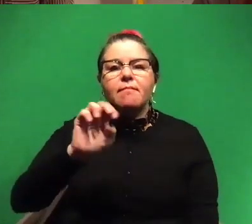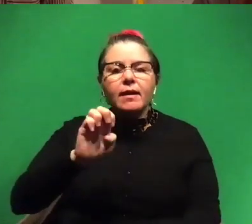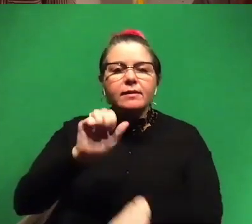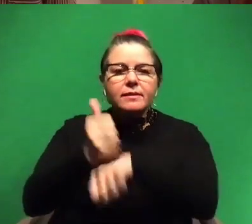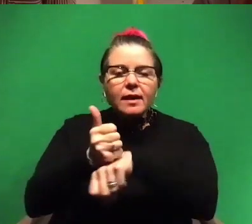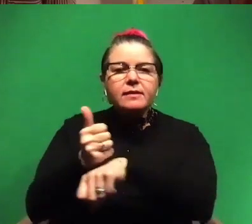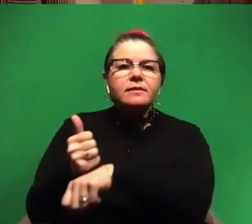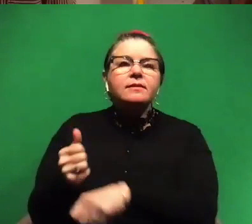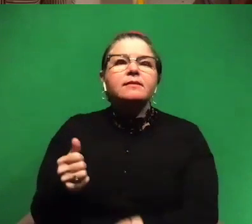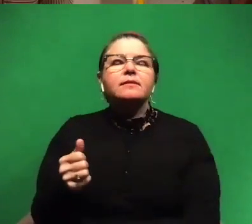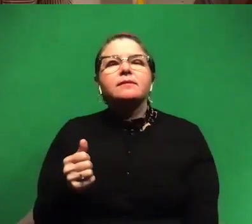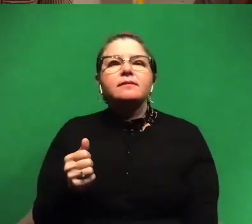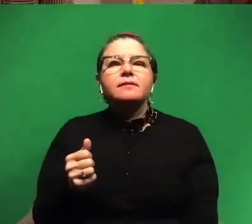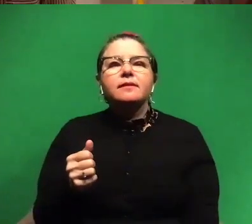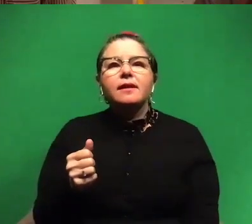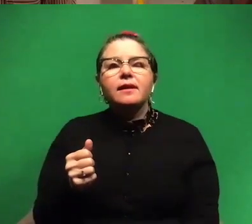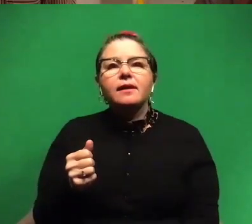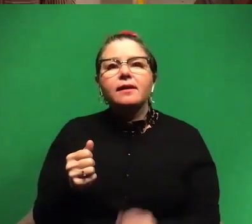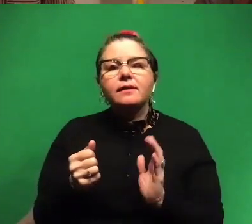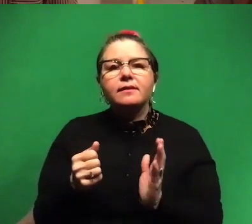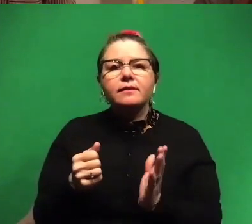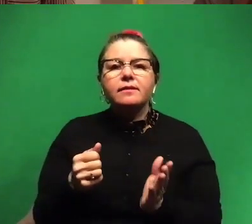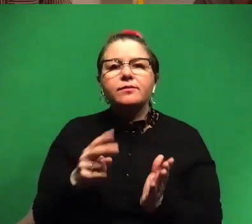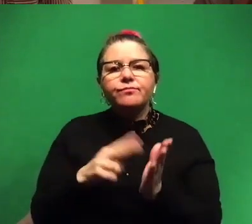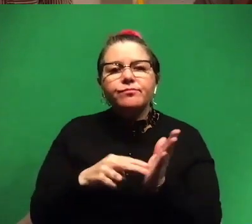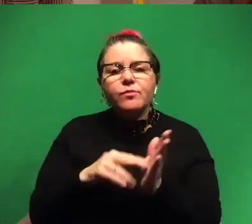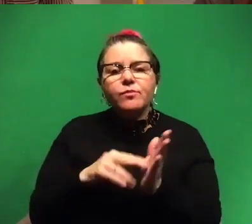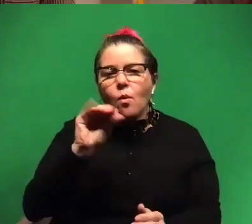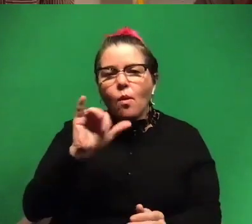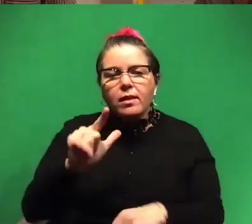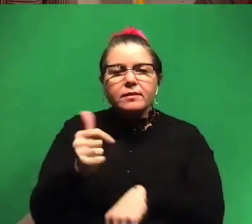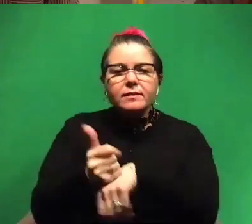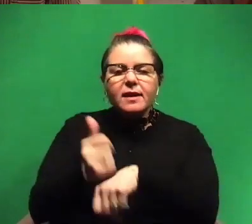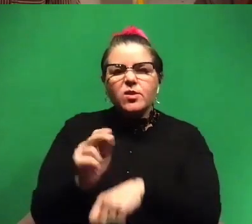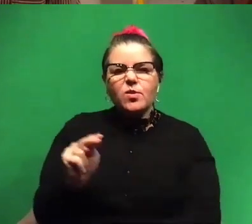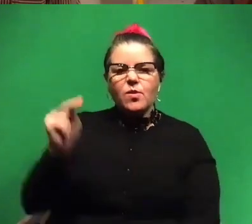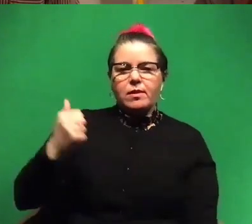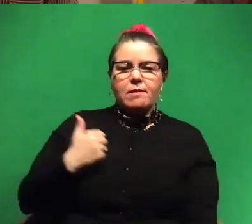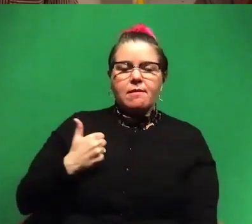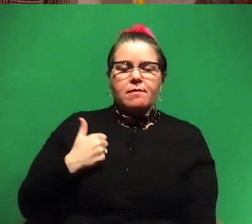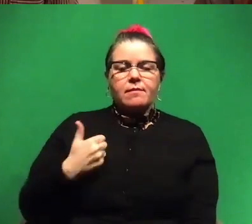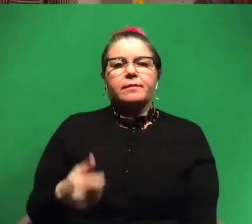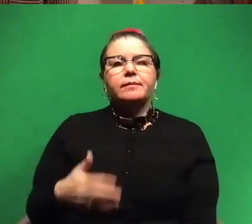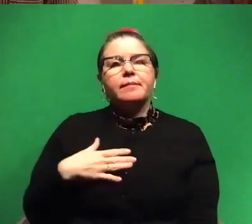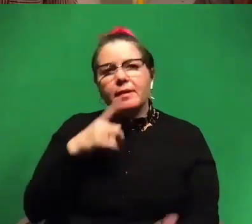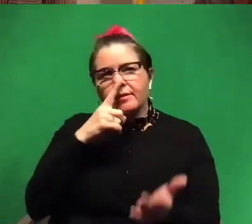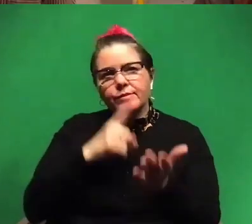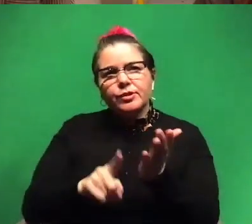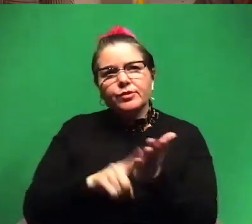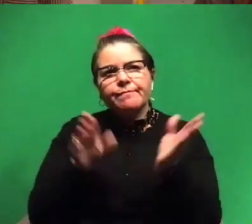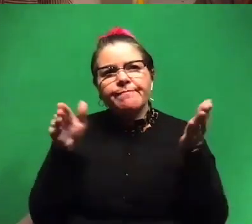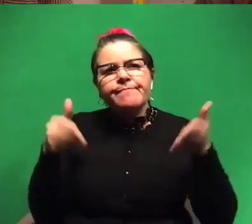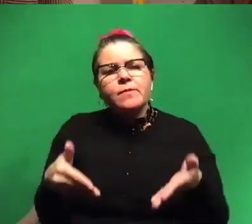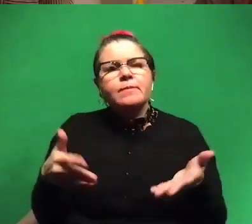little bit of reading about oil sites as well in northern Canada. And so my research